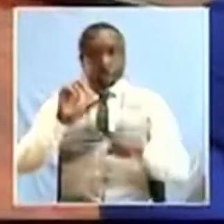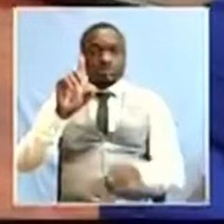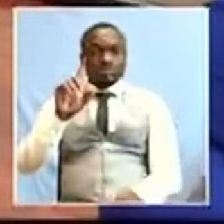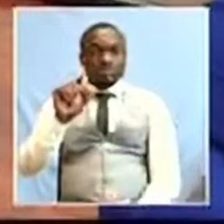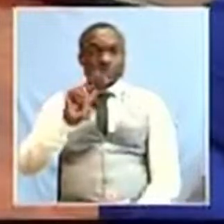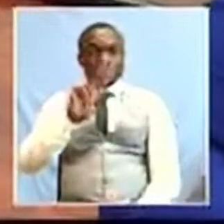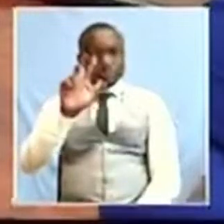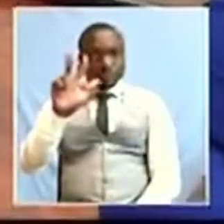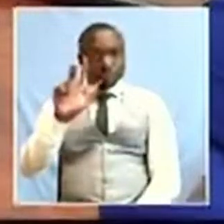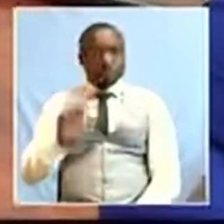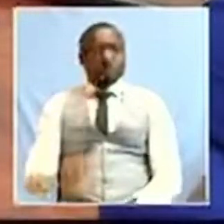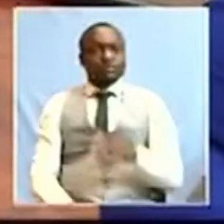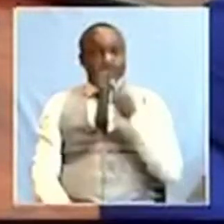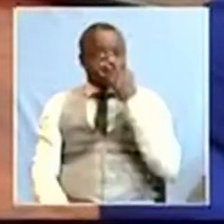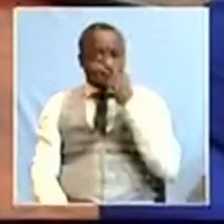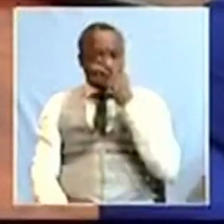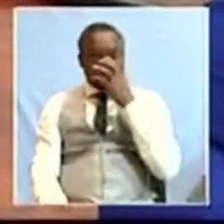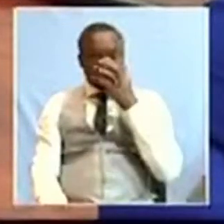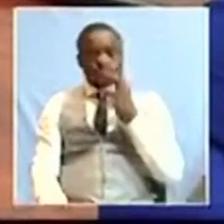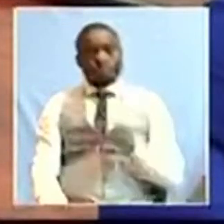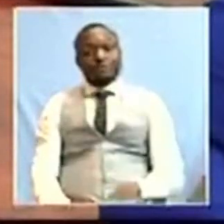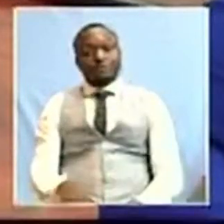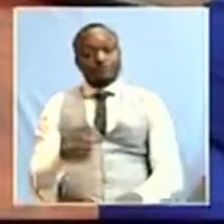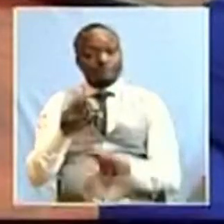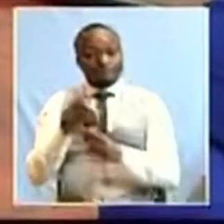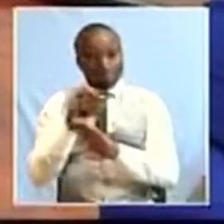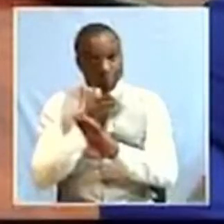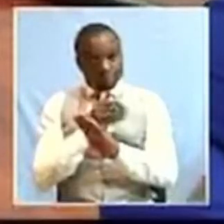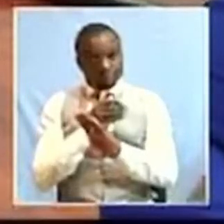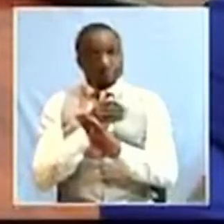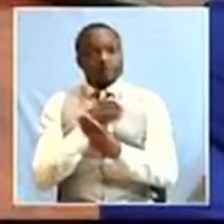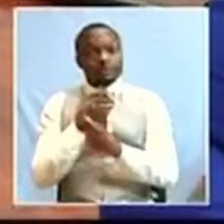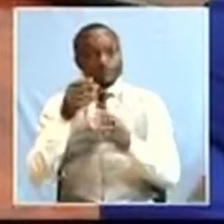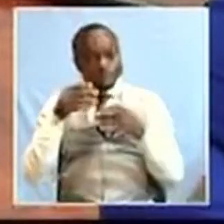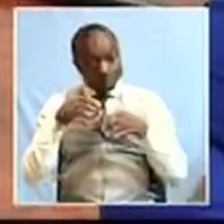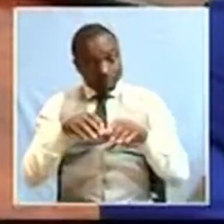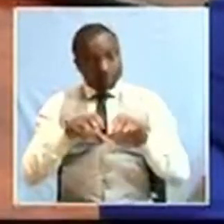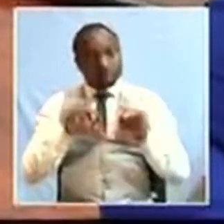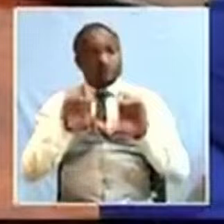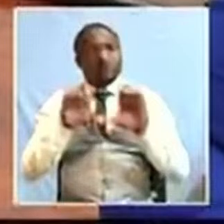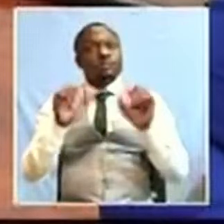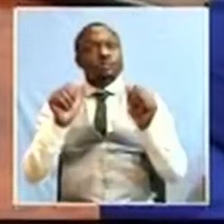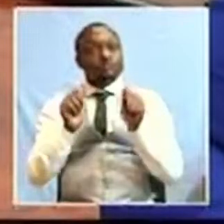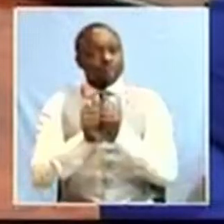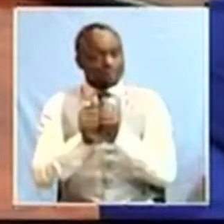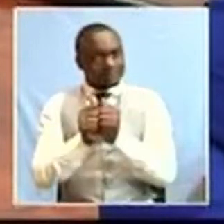2023, and before I go into the